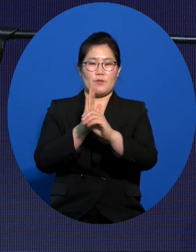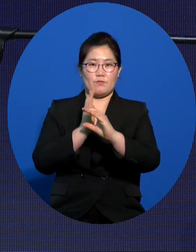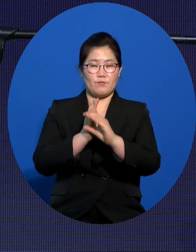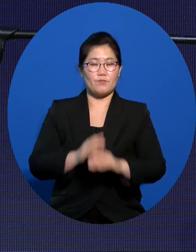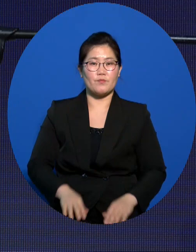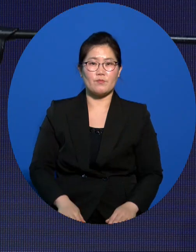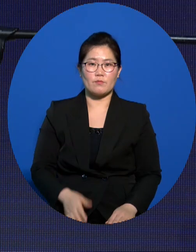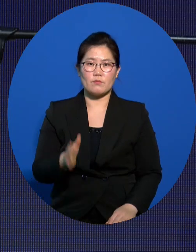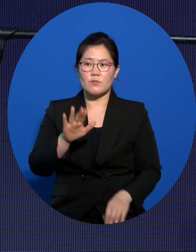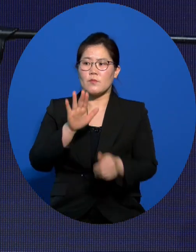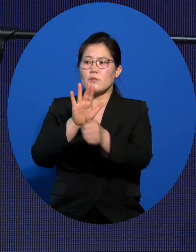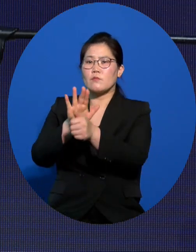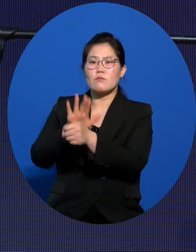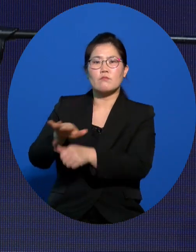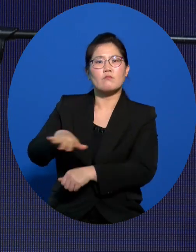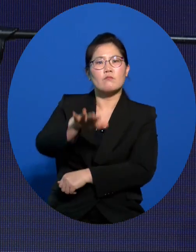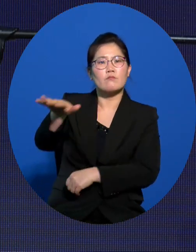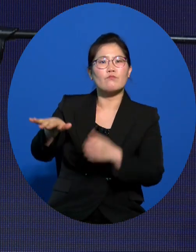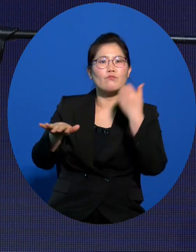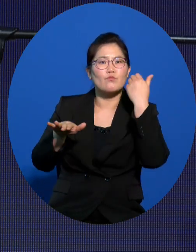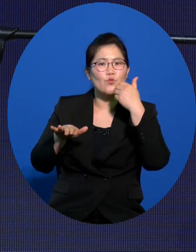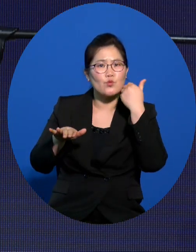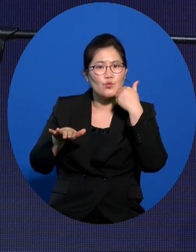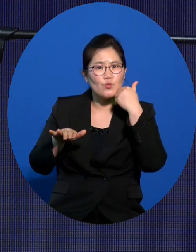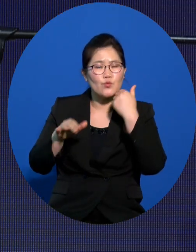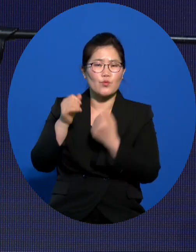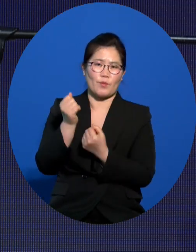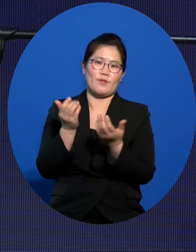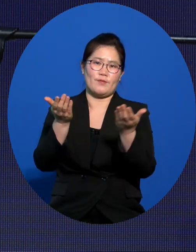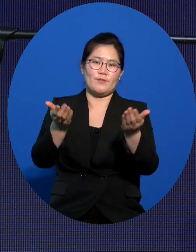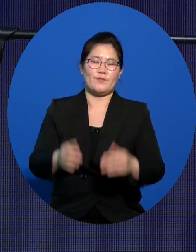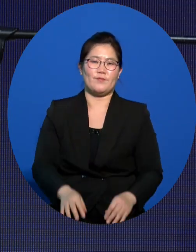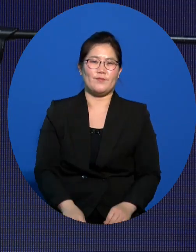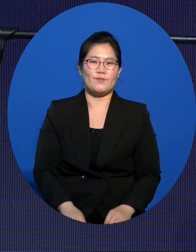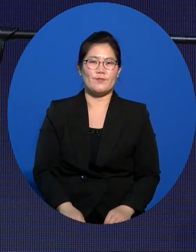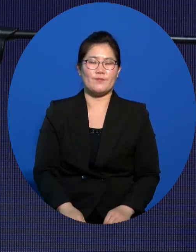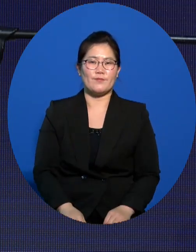Then, who are eligible for the service?